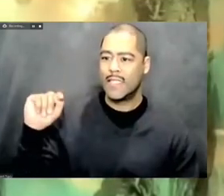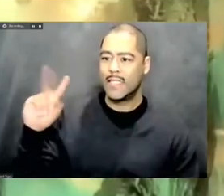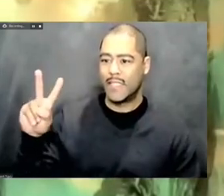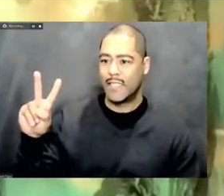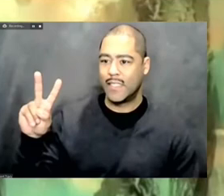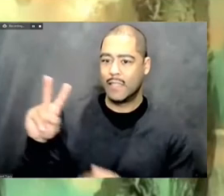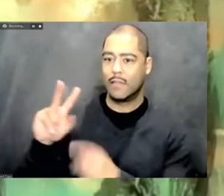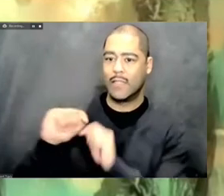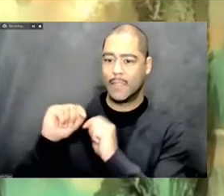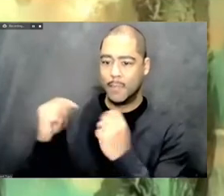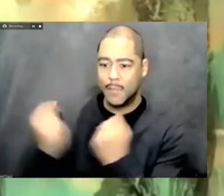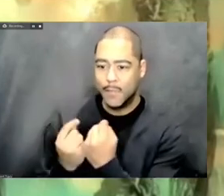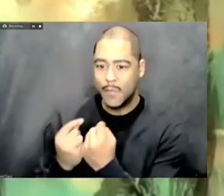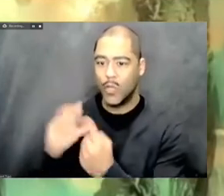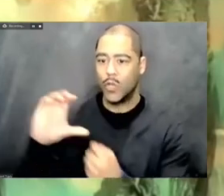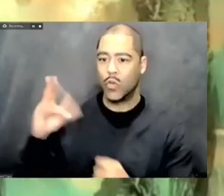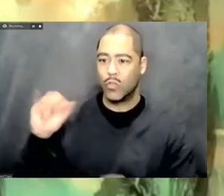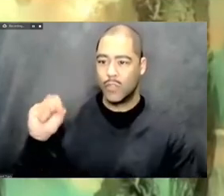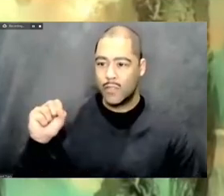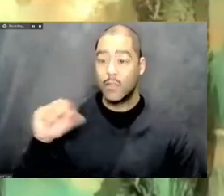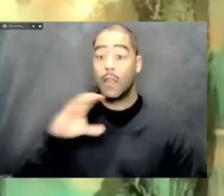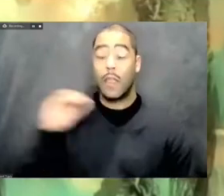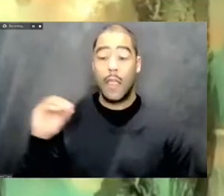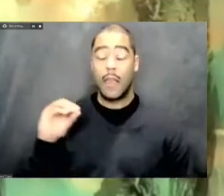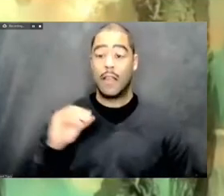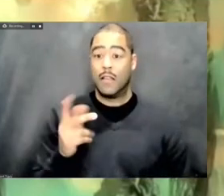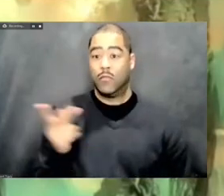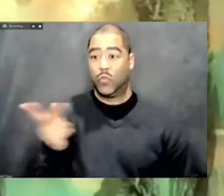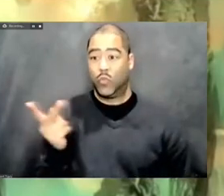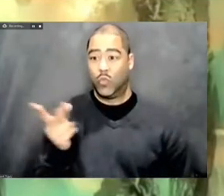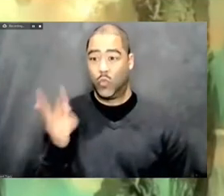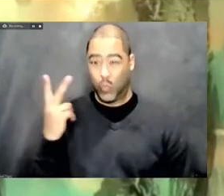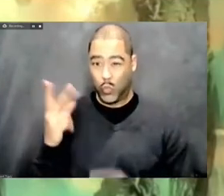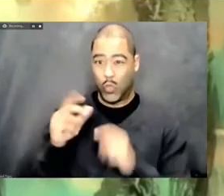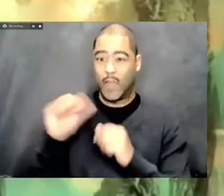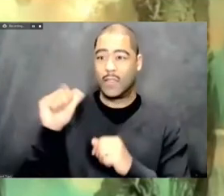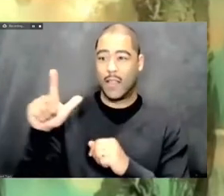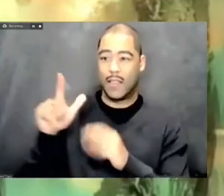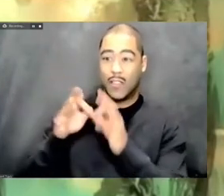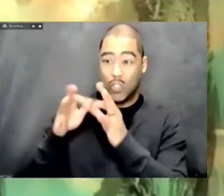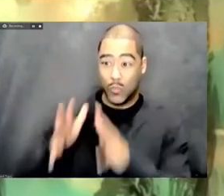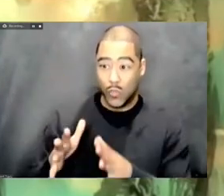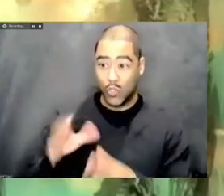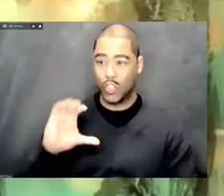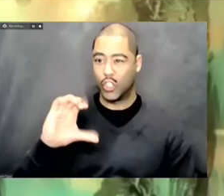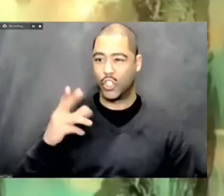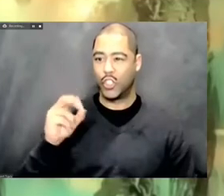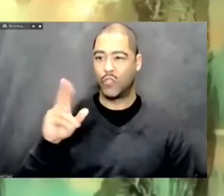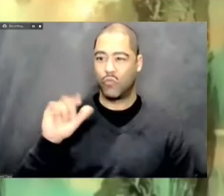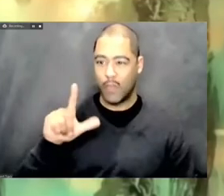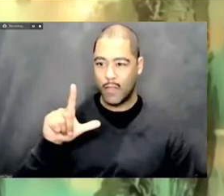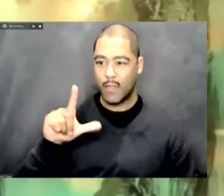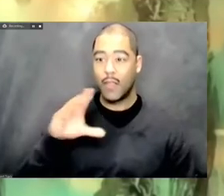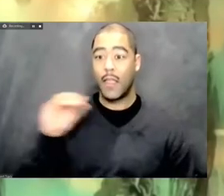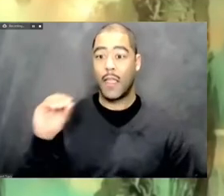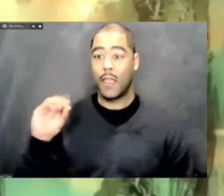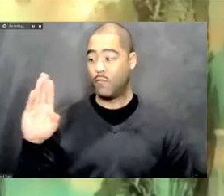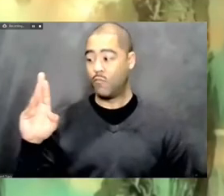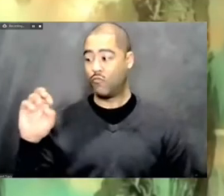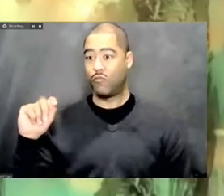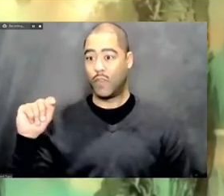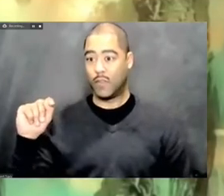Christina. Thank you to the ASL interpreters, Cheryl and Brent. But most of all, thank you, school